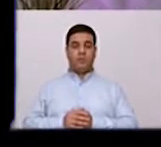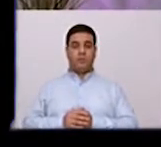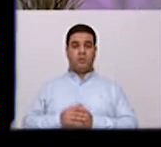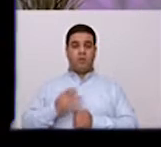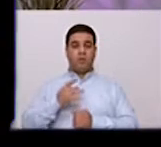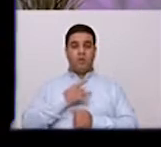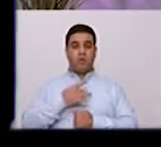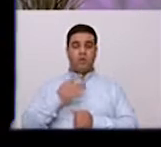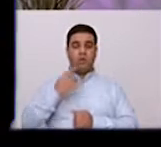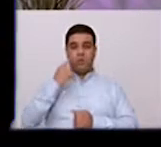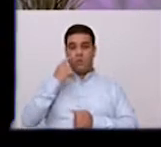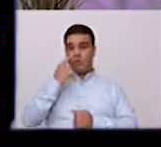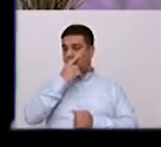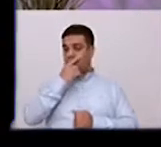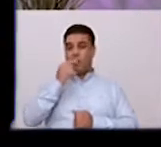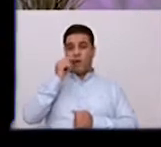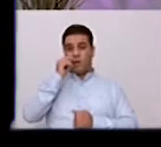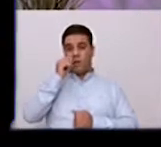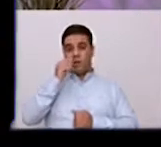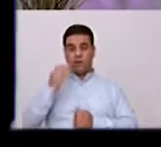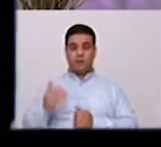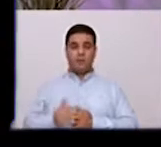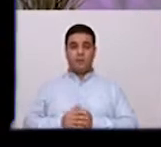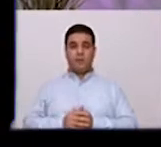oq ko'zli erkak